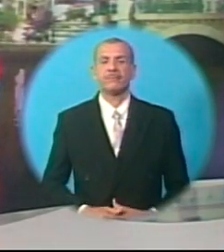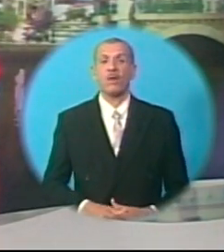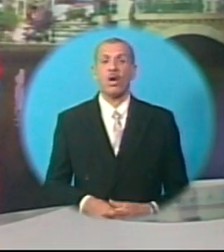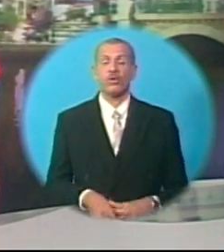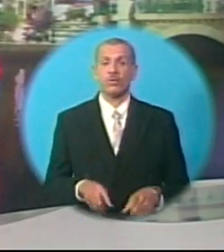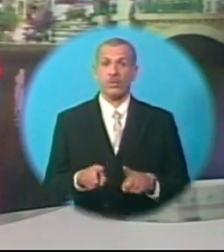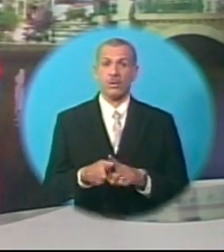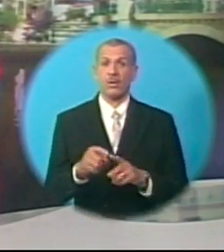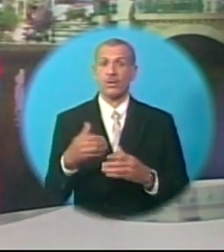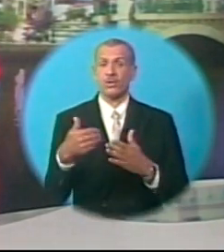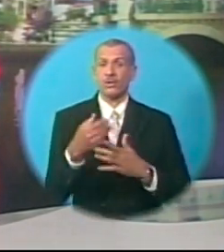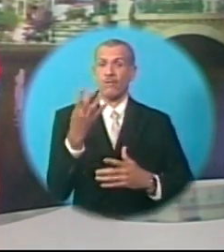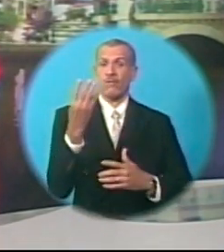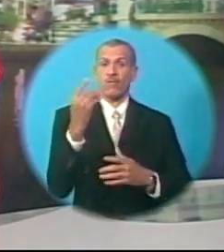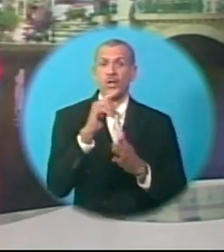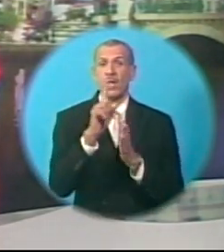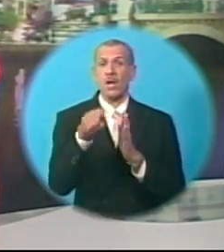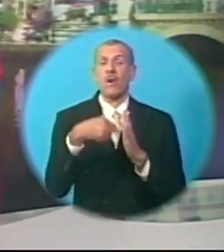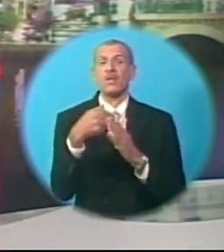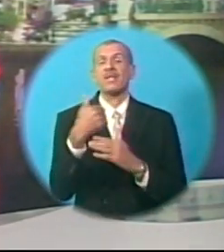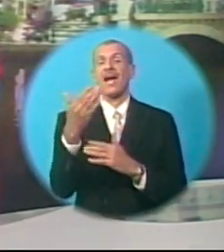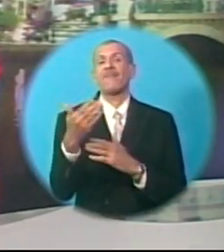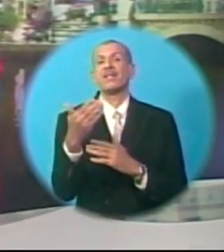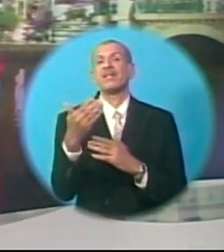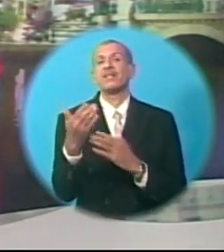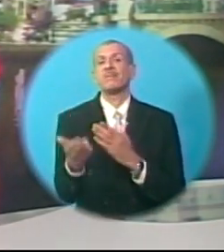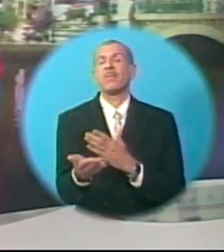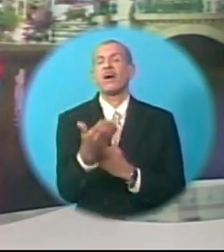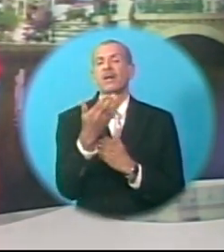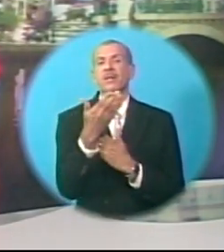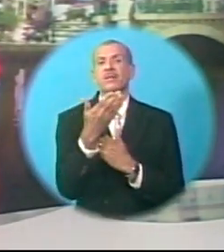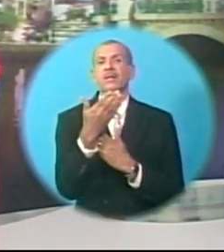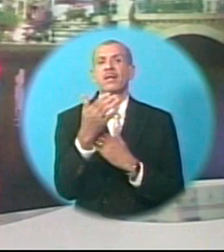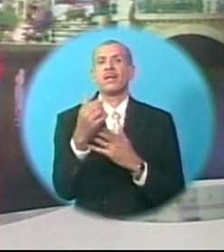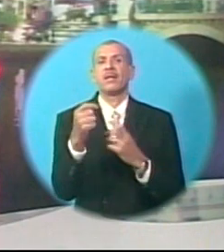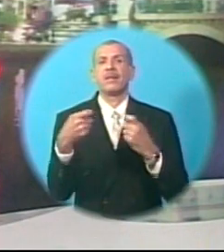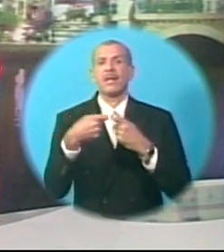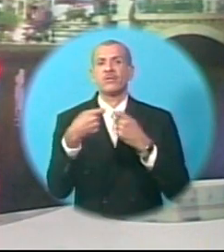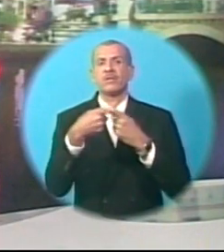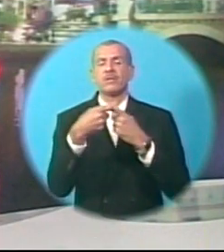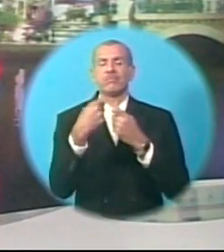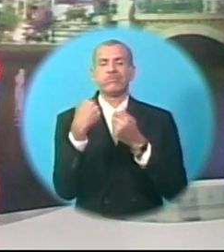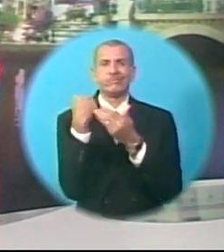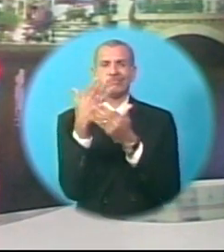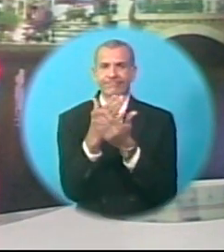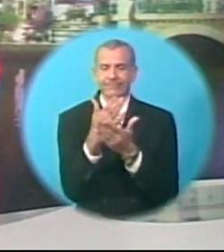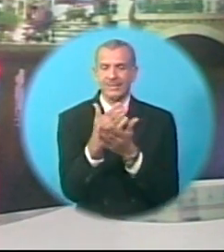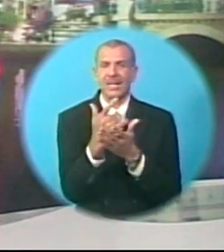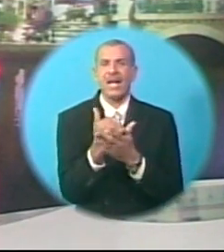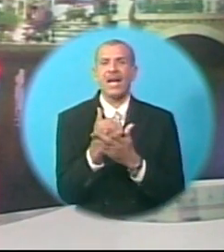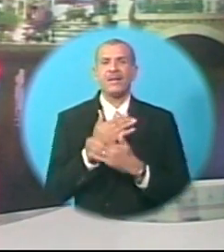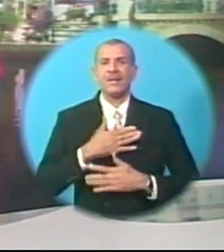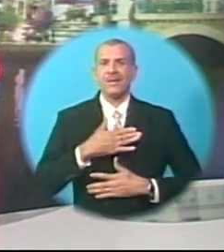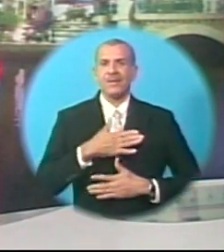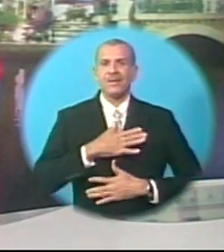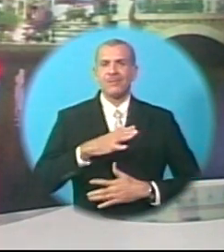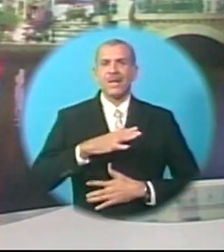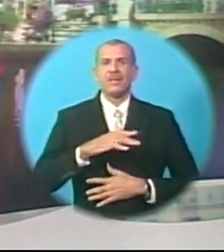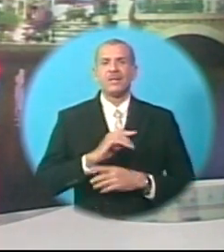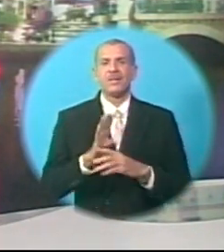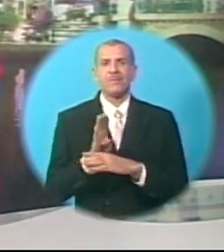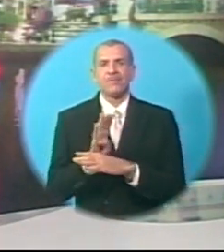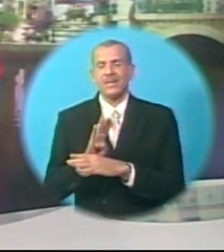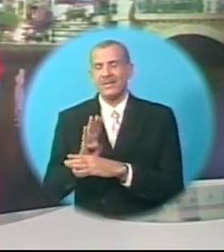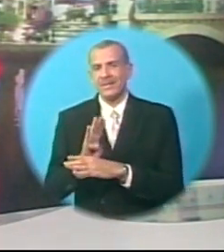Meantime, nearly 14 hours after this morning's power outage, Barbadians are able to breathe a sigh of relief that they can once again go about their